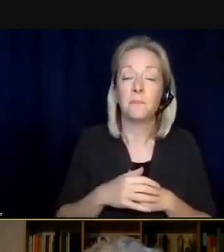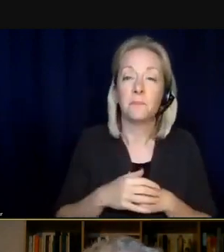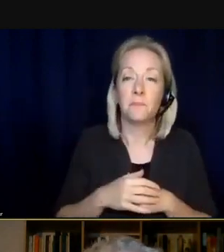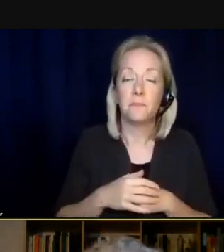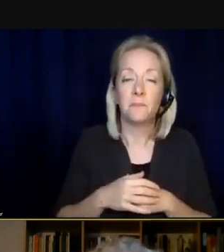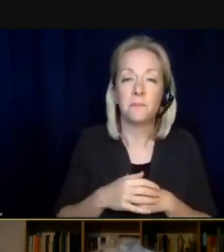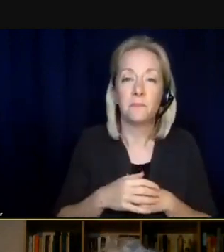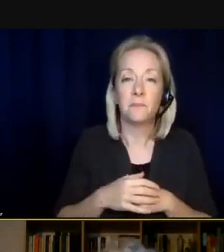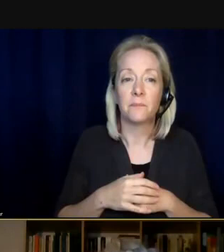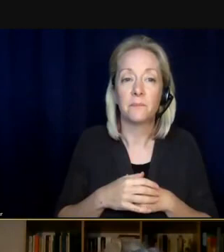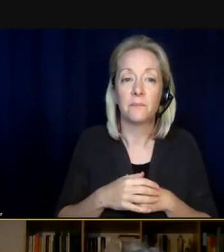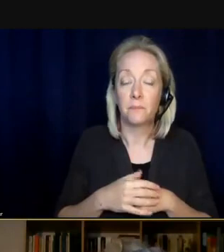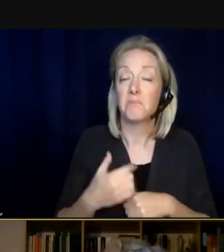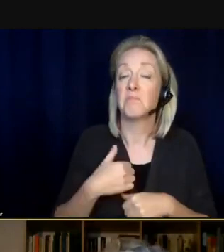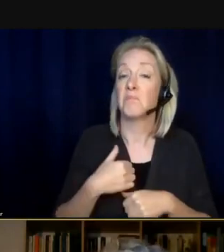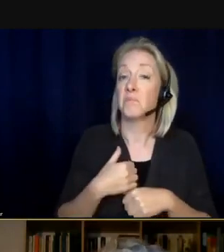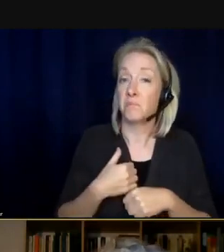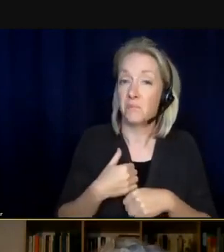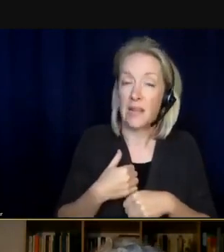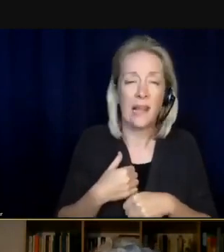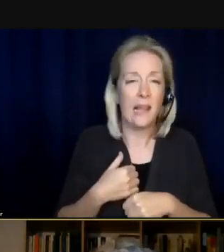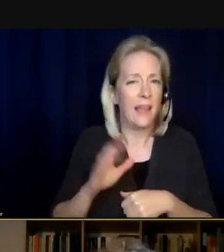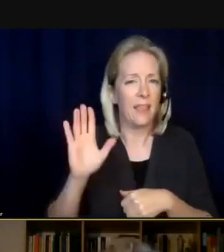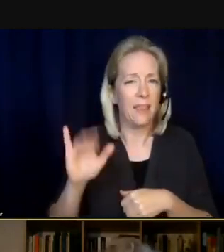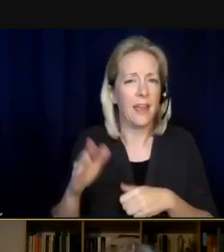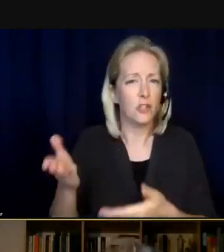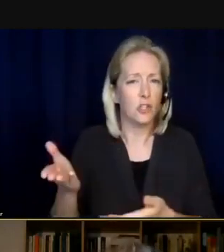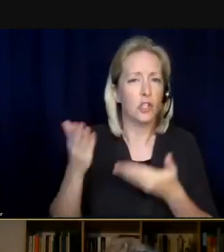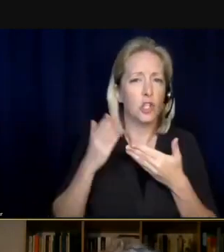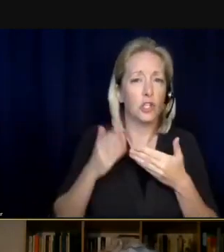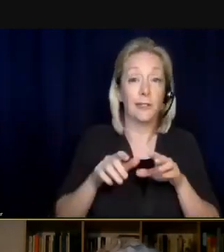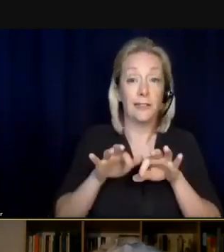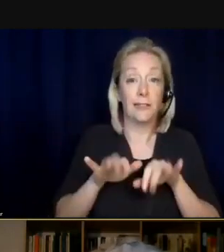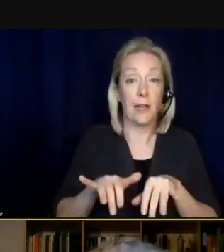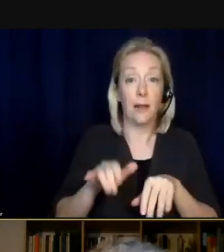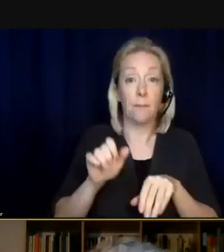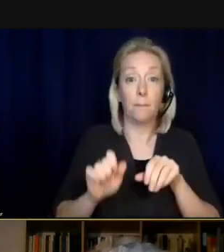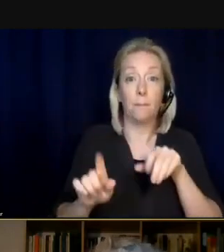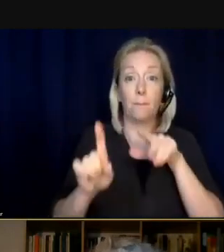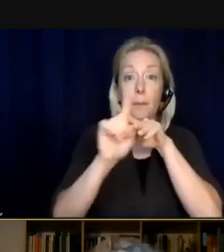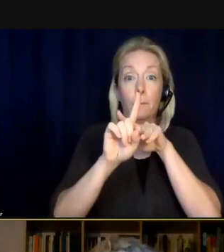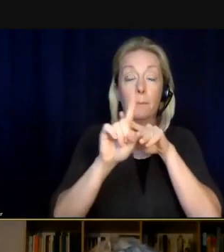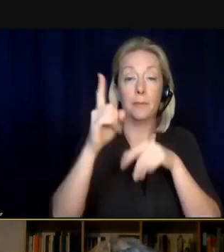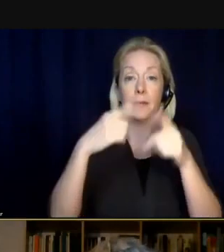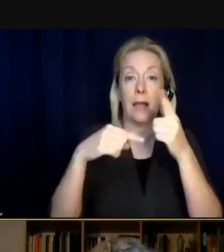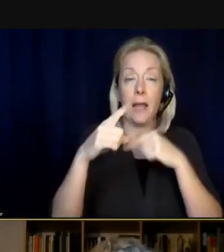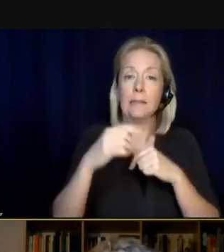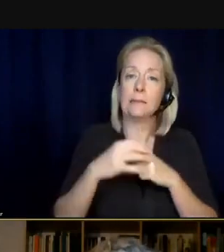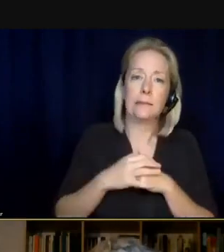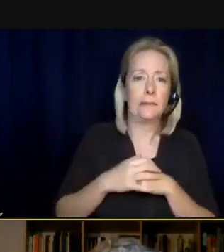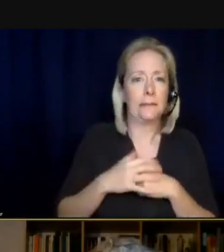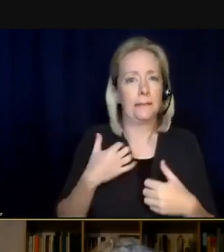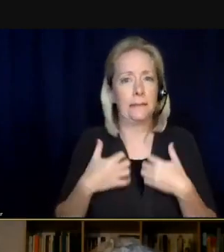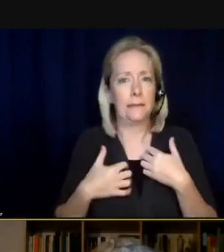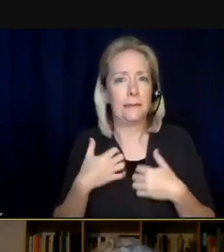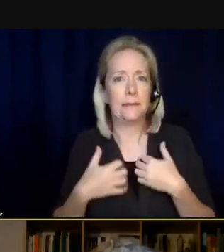So I was very reluctant to do this at first because I didn't want people to misconstrue